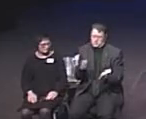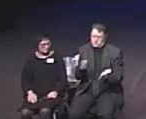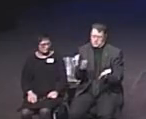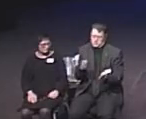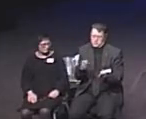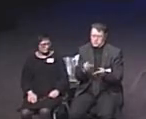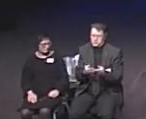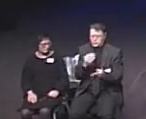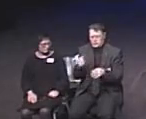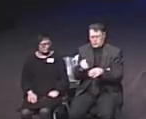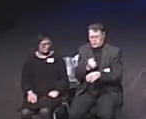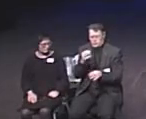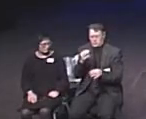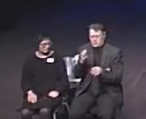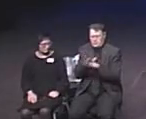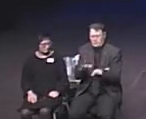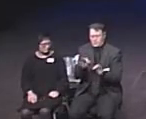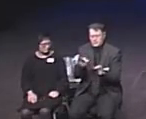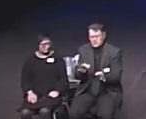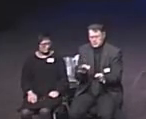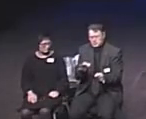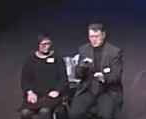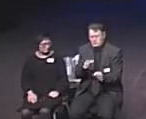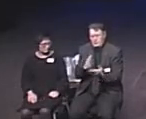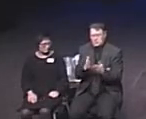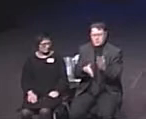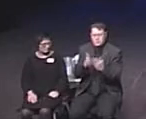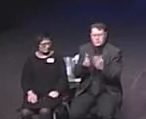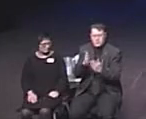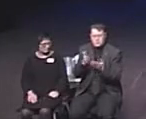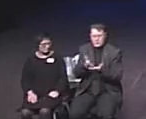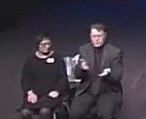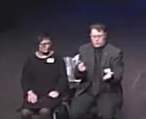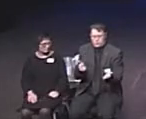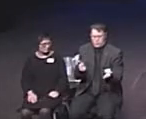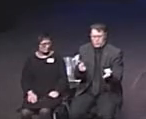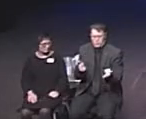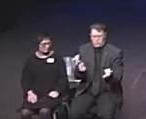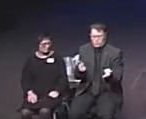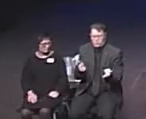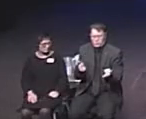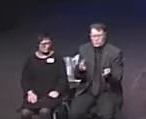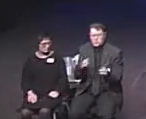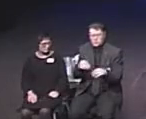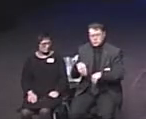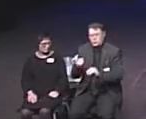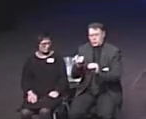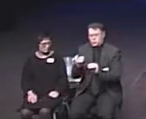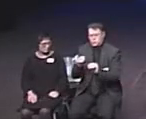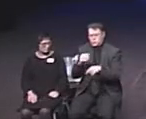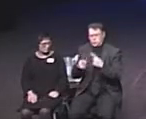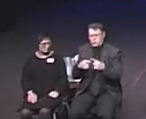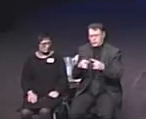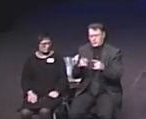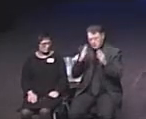So we have to find ways in how to deal with that in the exhibition and in the educational